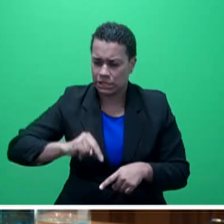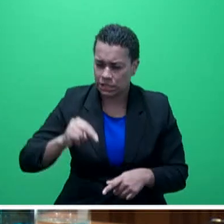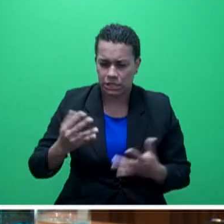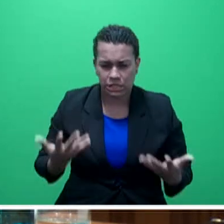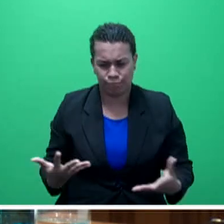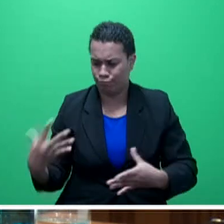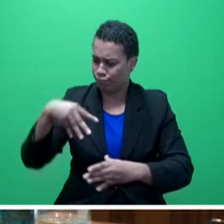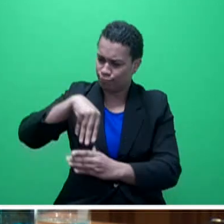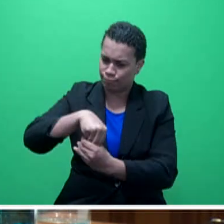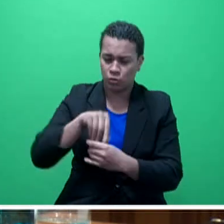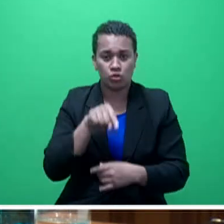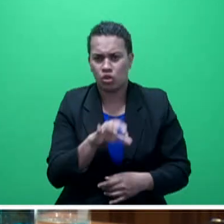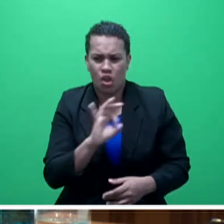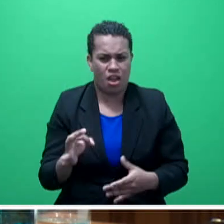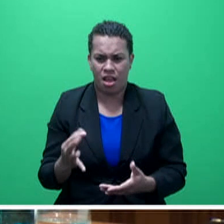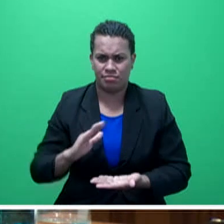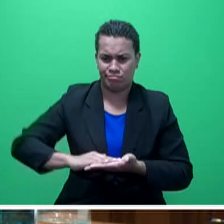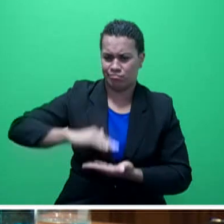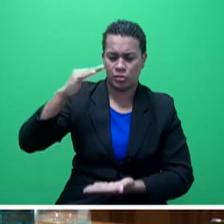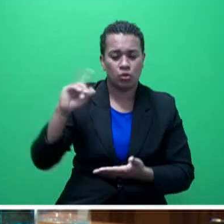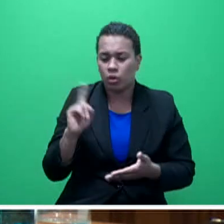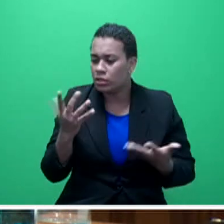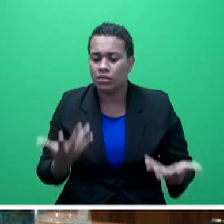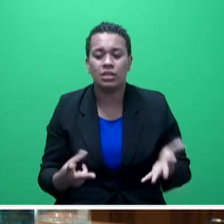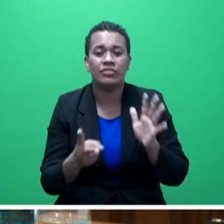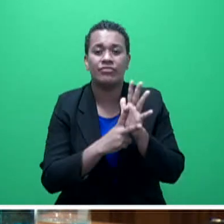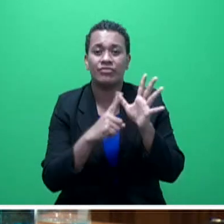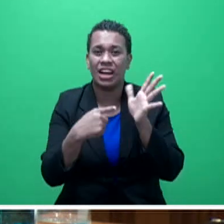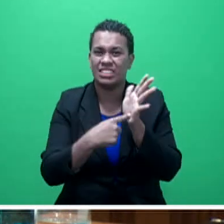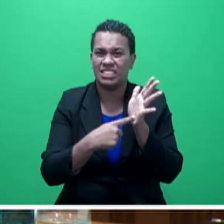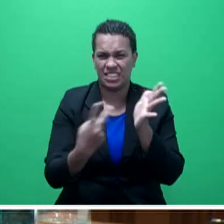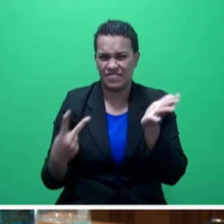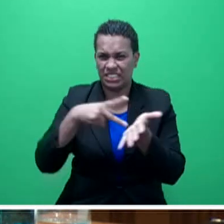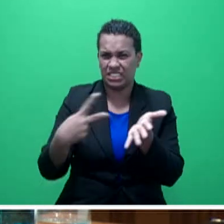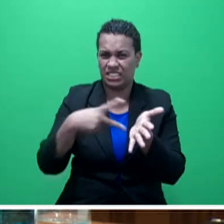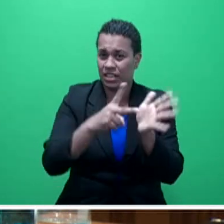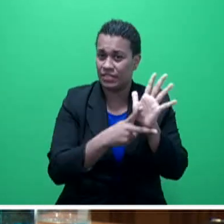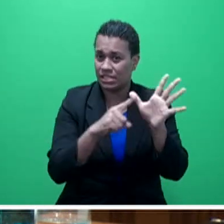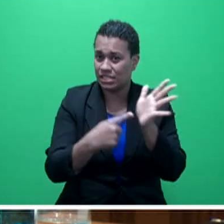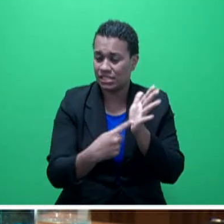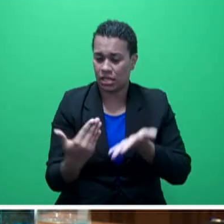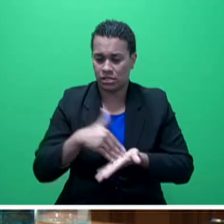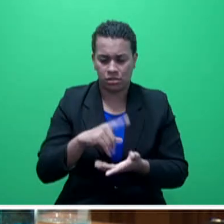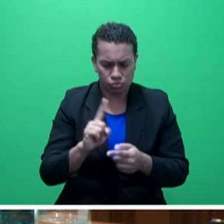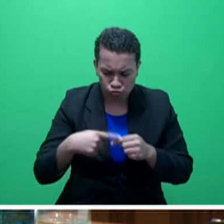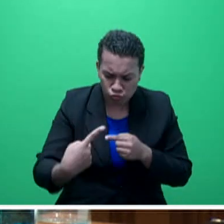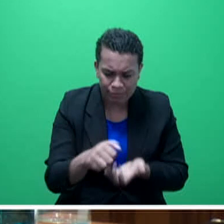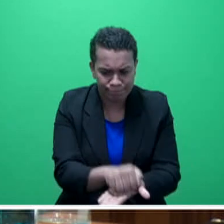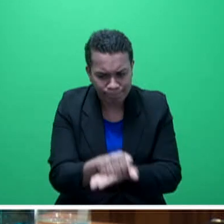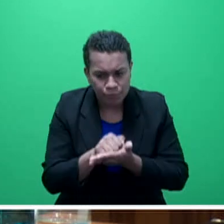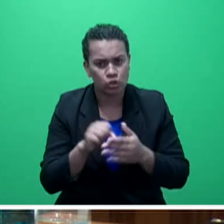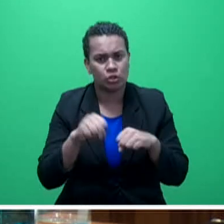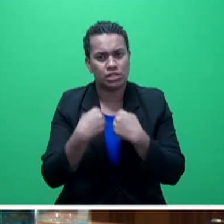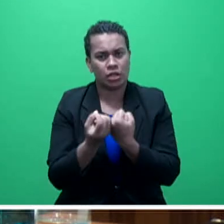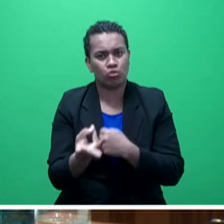taxes, as some were predicting, by maintaining social wages, by not cutting civil service salaries, and